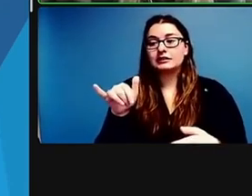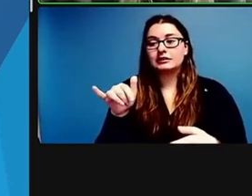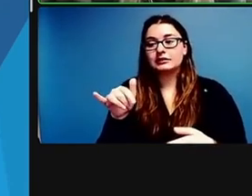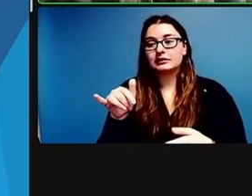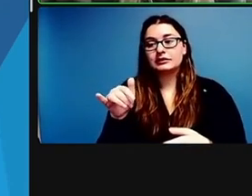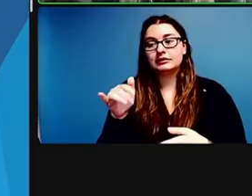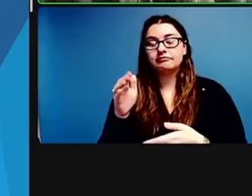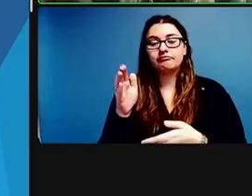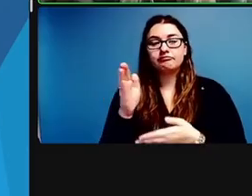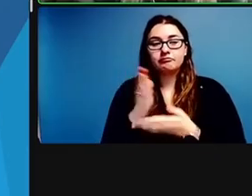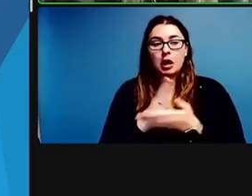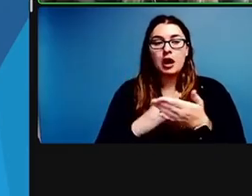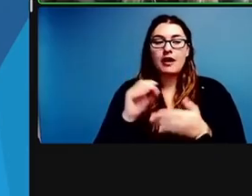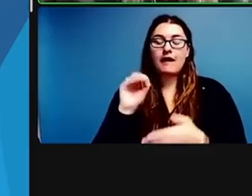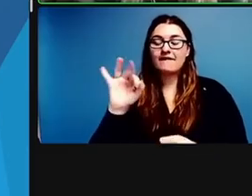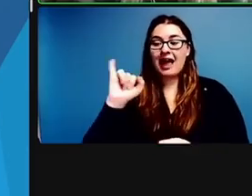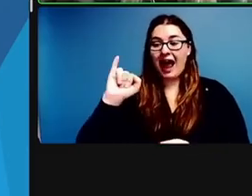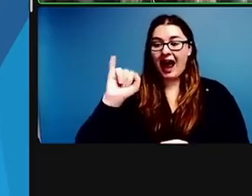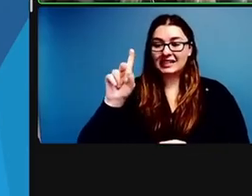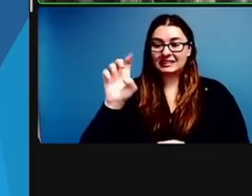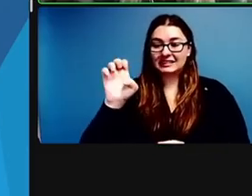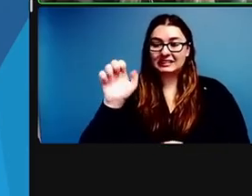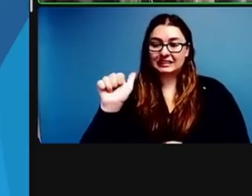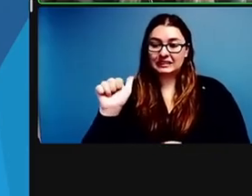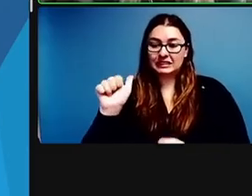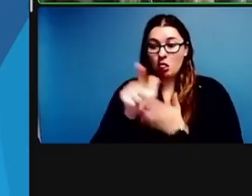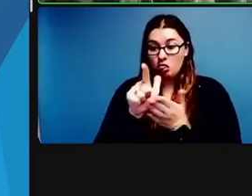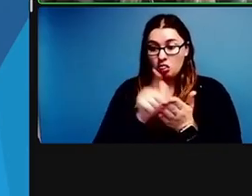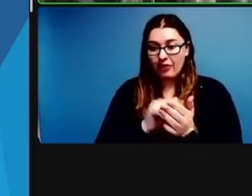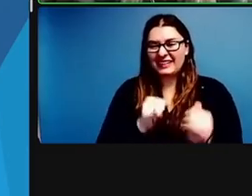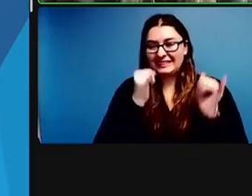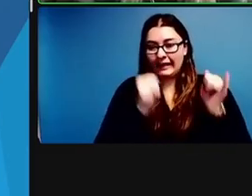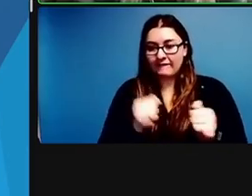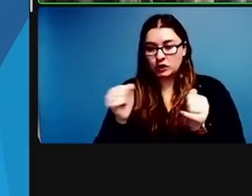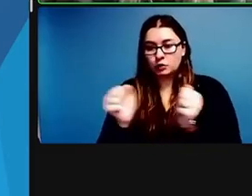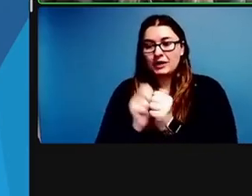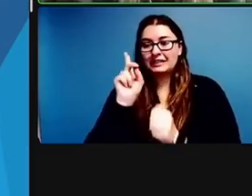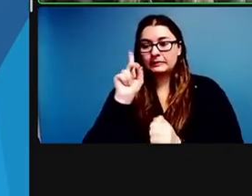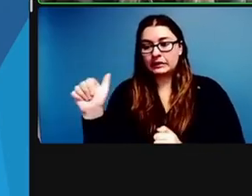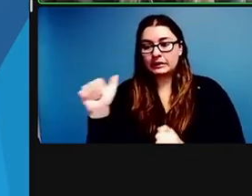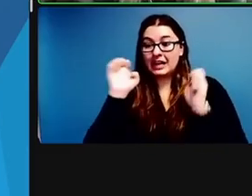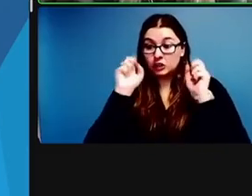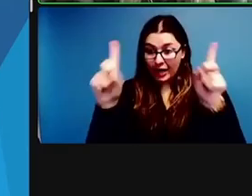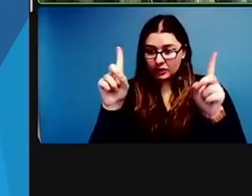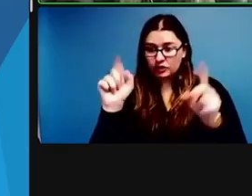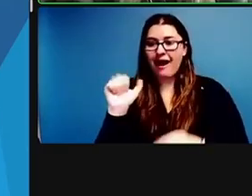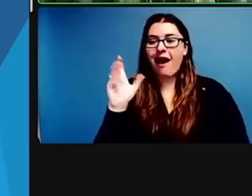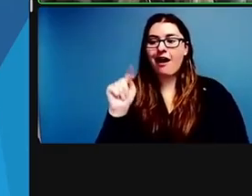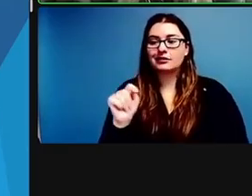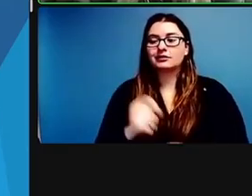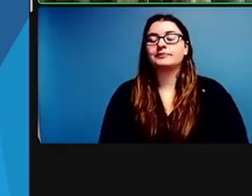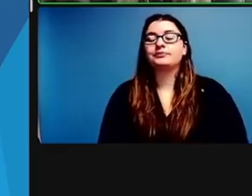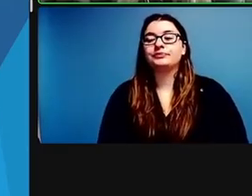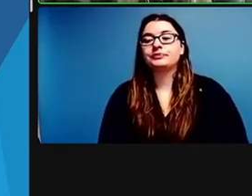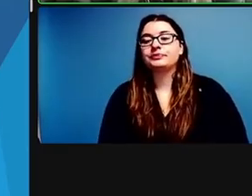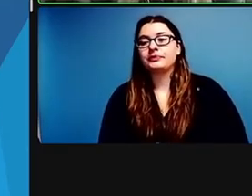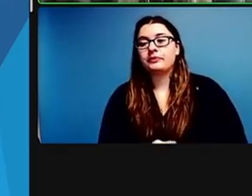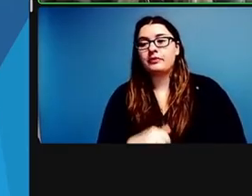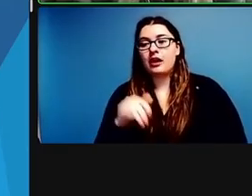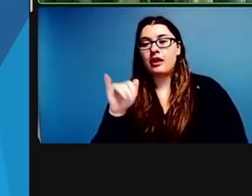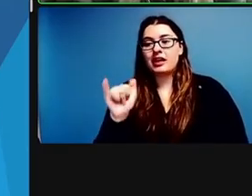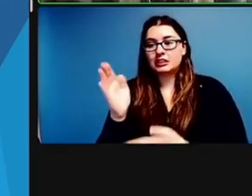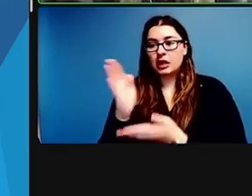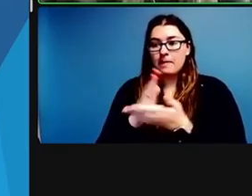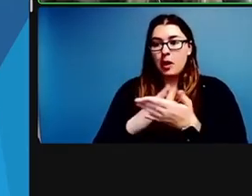the IDEA law, which is the Individuals with Disabilities Education Act, which is part of